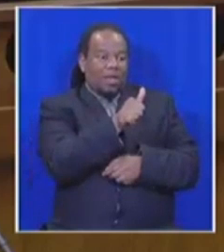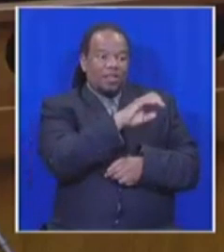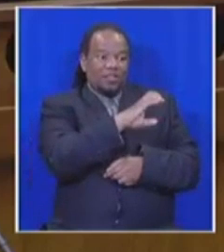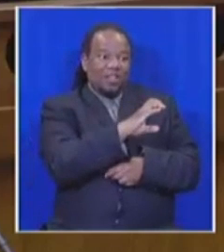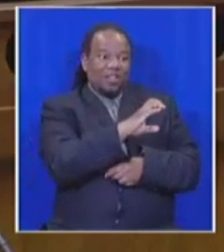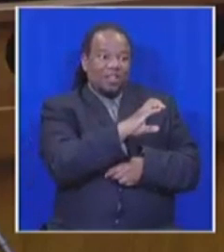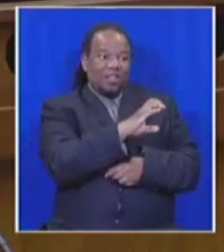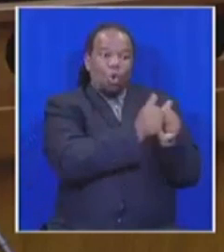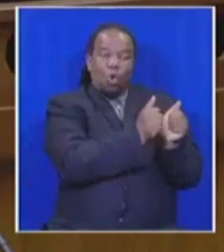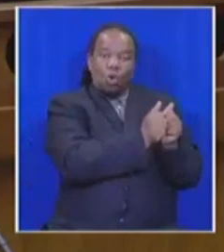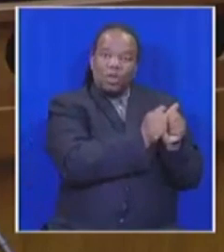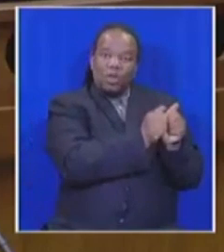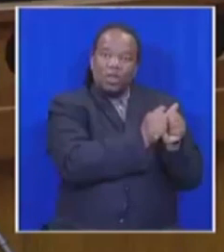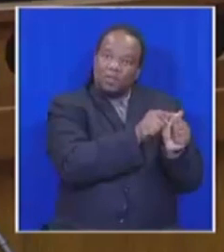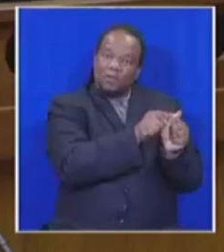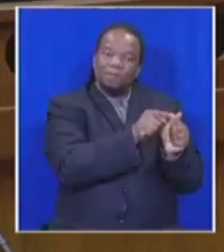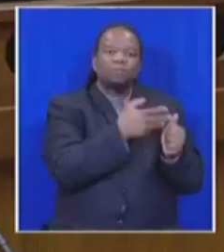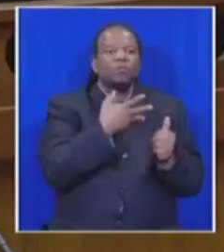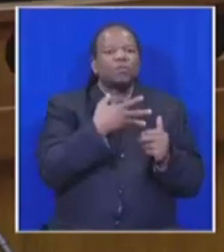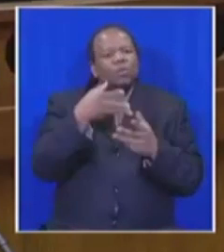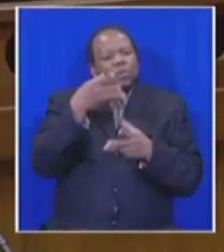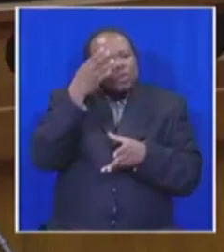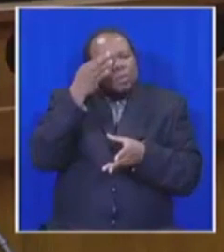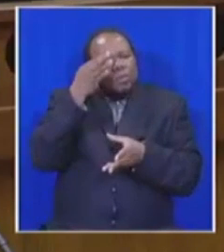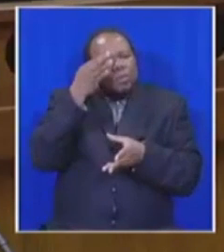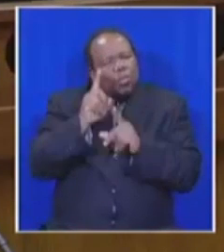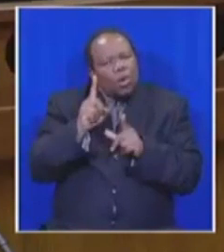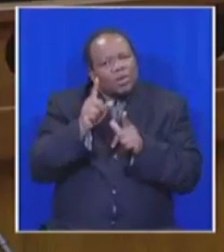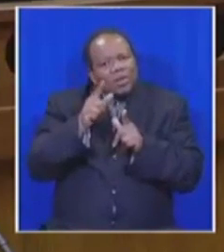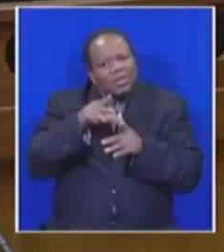House, the lesson of this election is very clear.